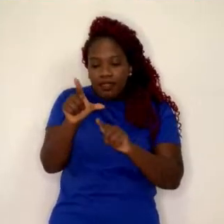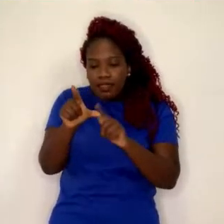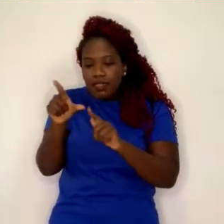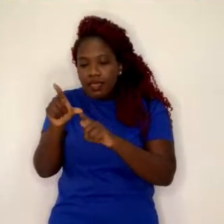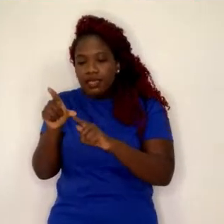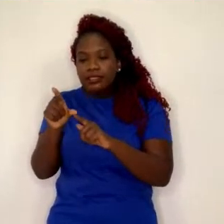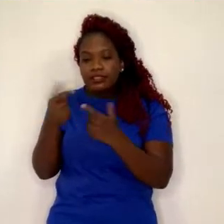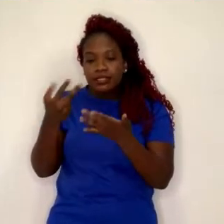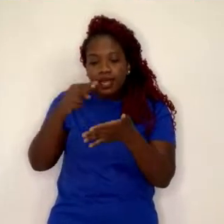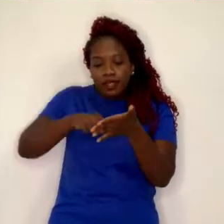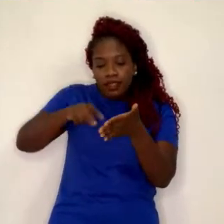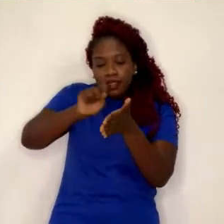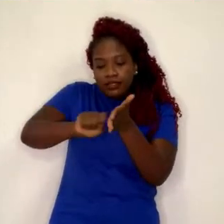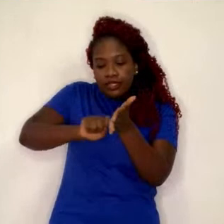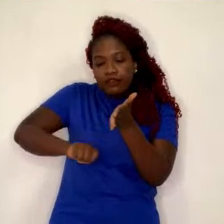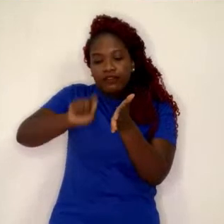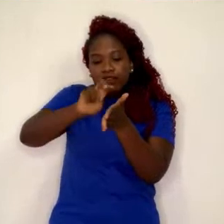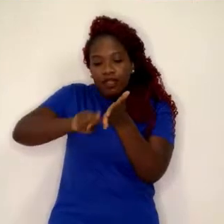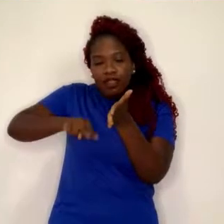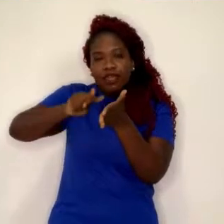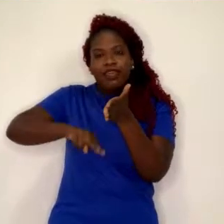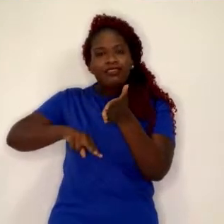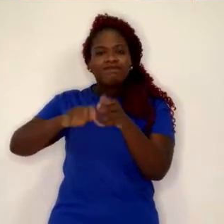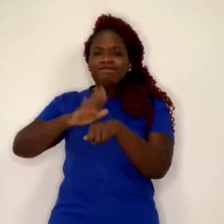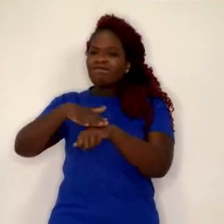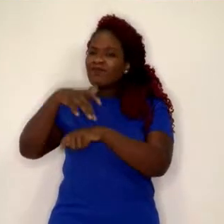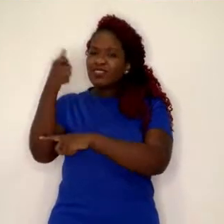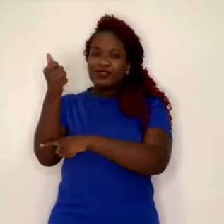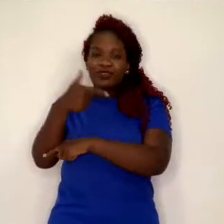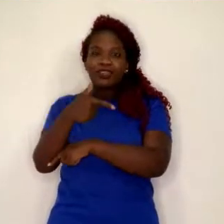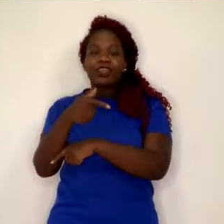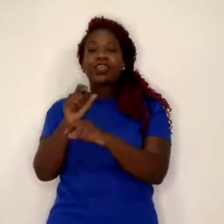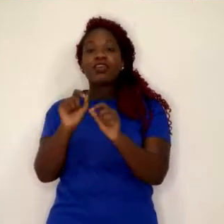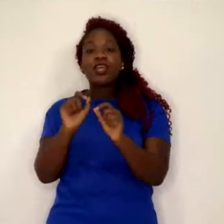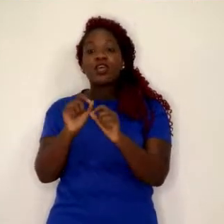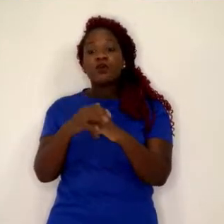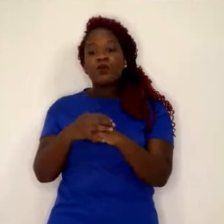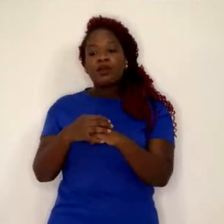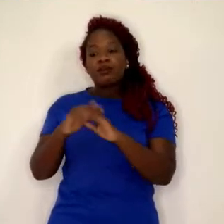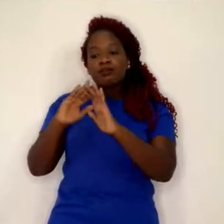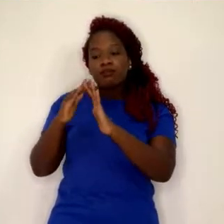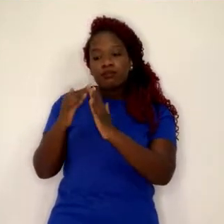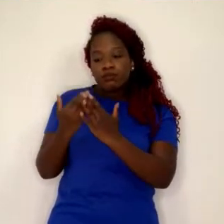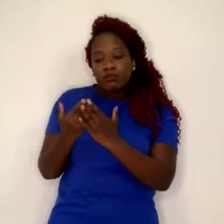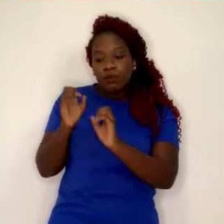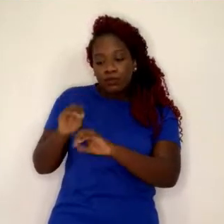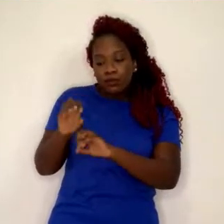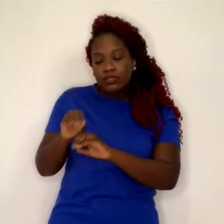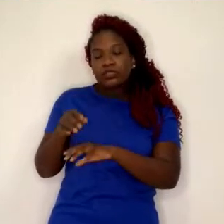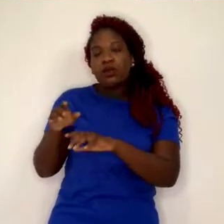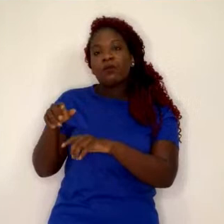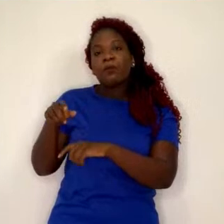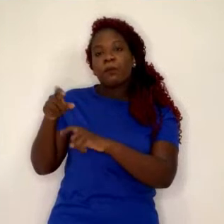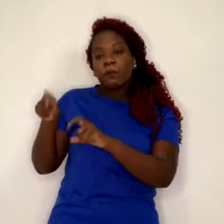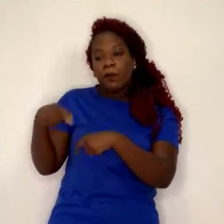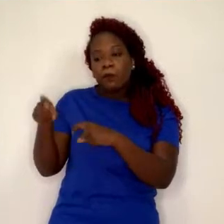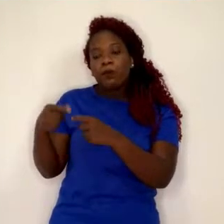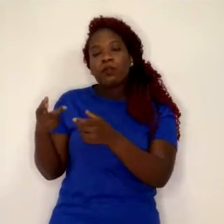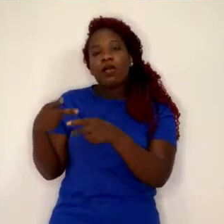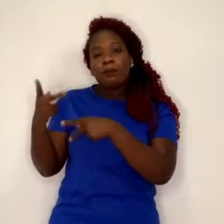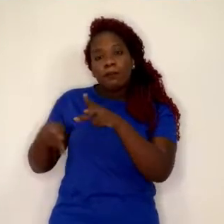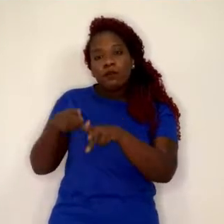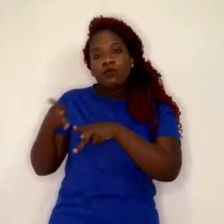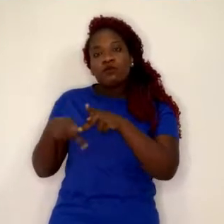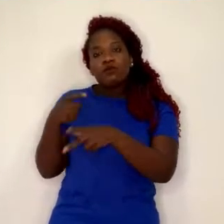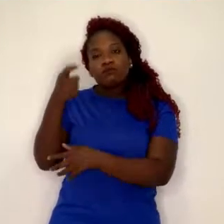of their sounds and literacy of words and sounds, but an education, a